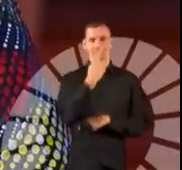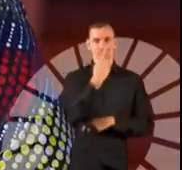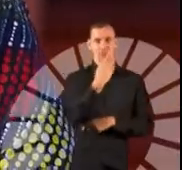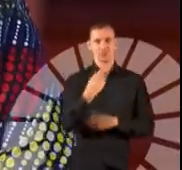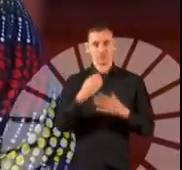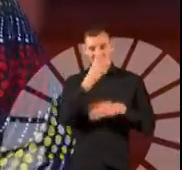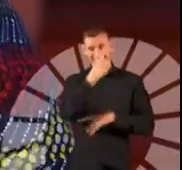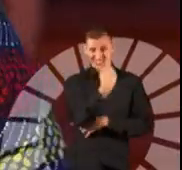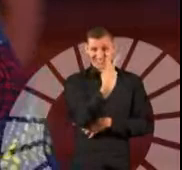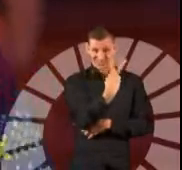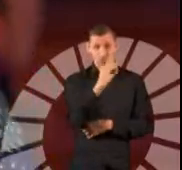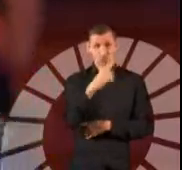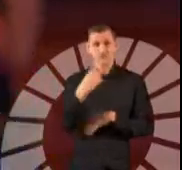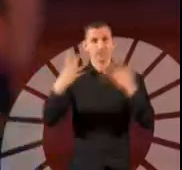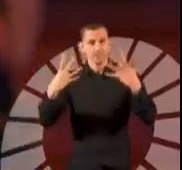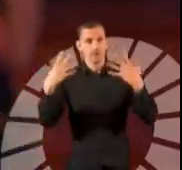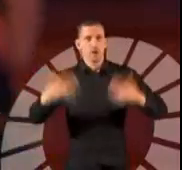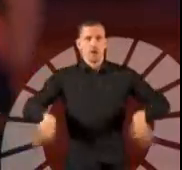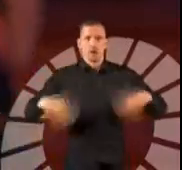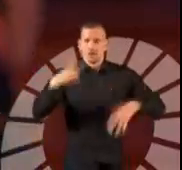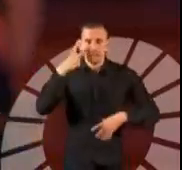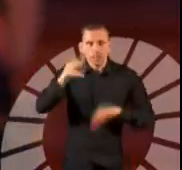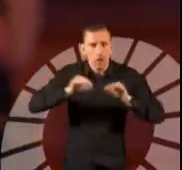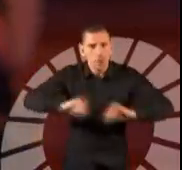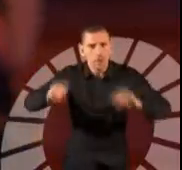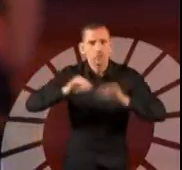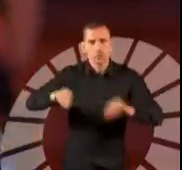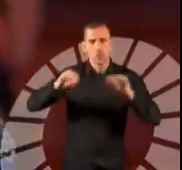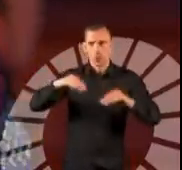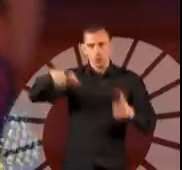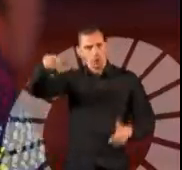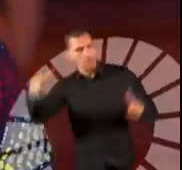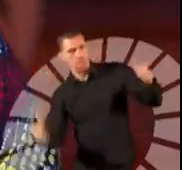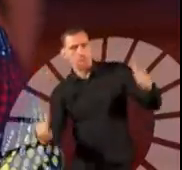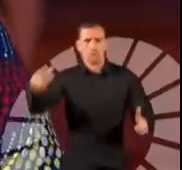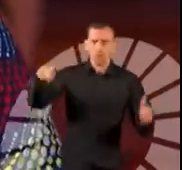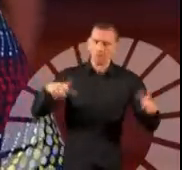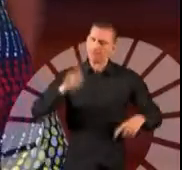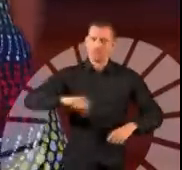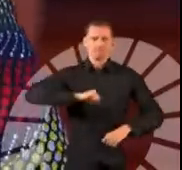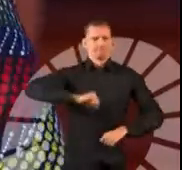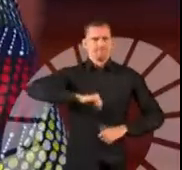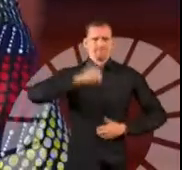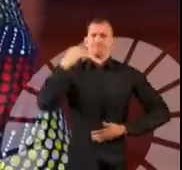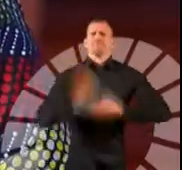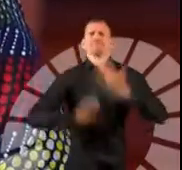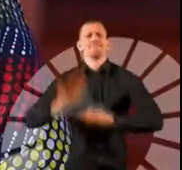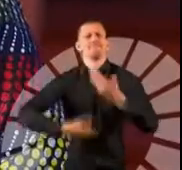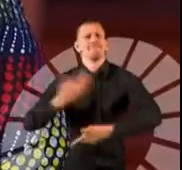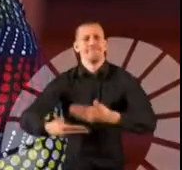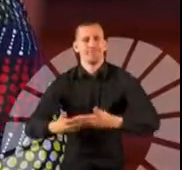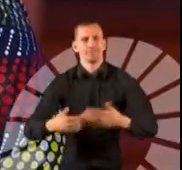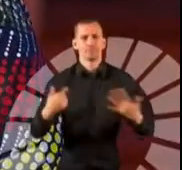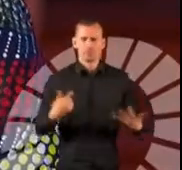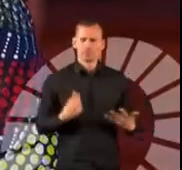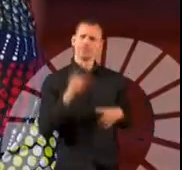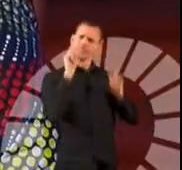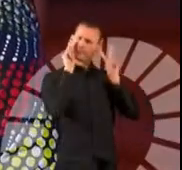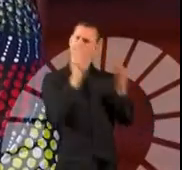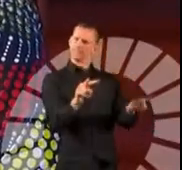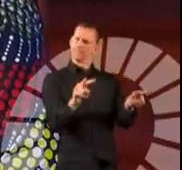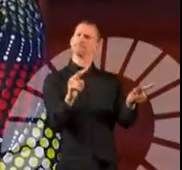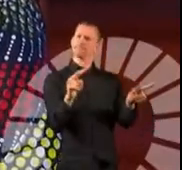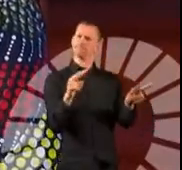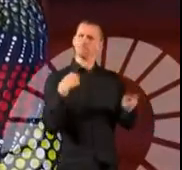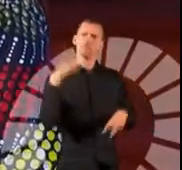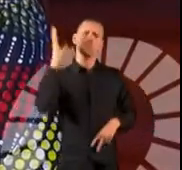on it urgently. Today, I stand on behalf of the young girls and women who are continuously changing this world and demanding for better. We're demanding for our